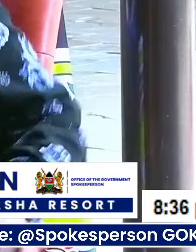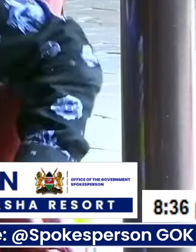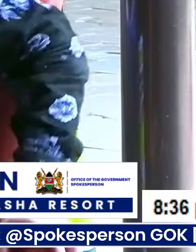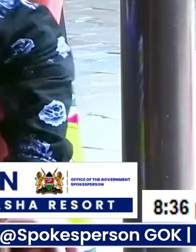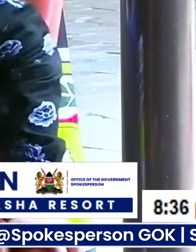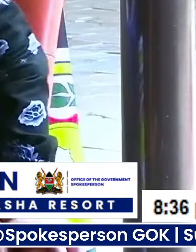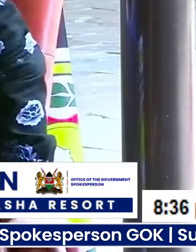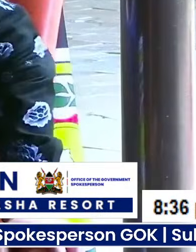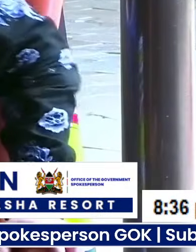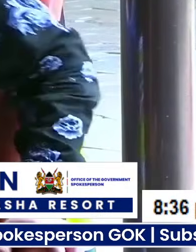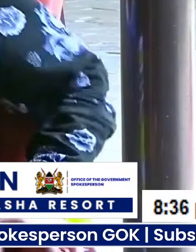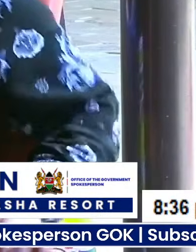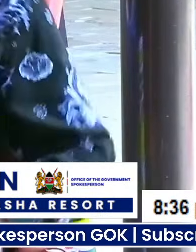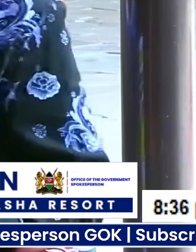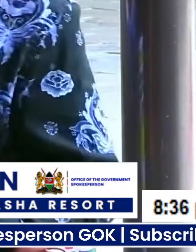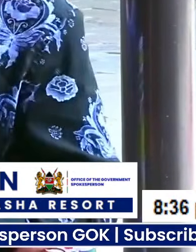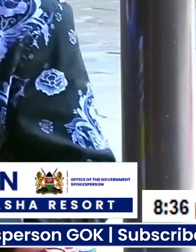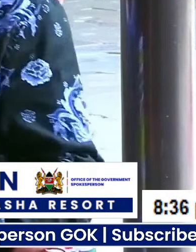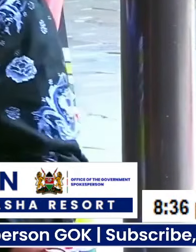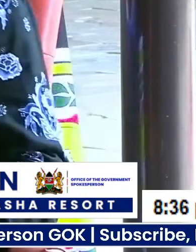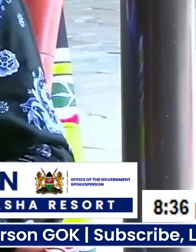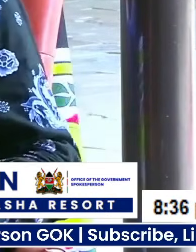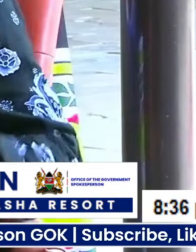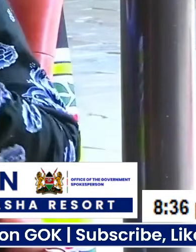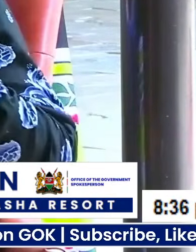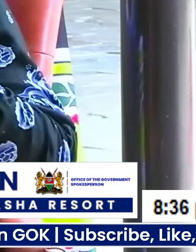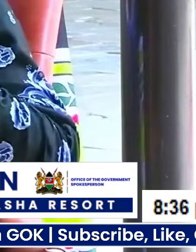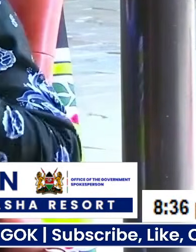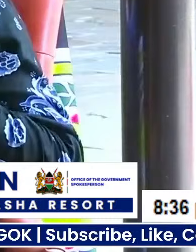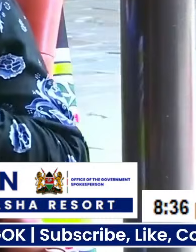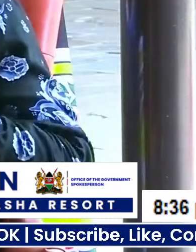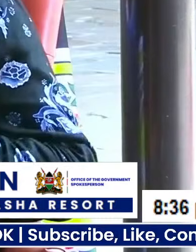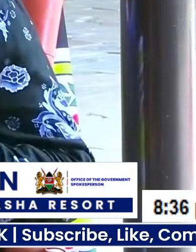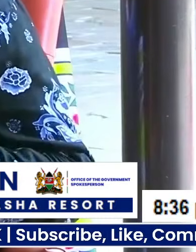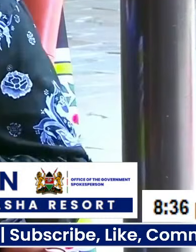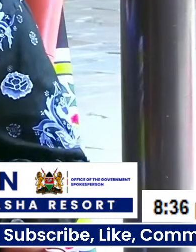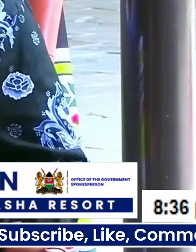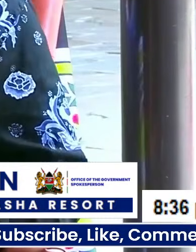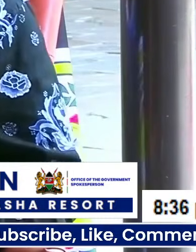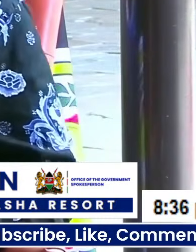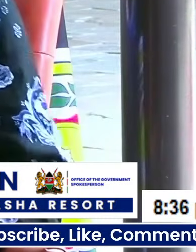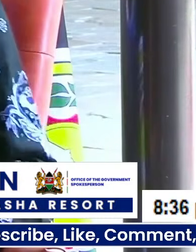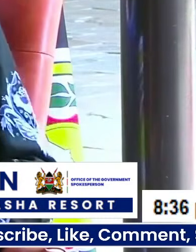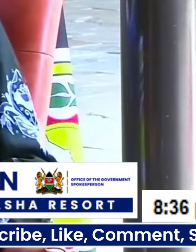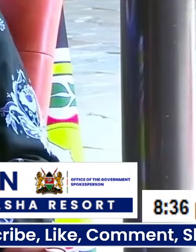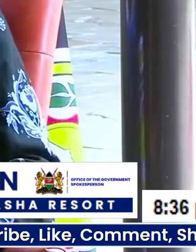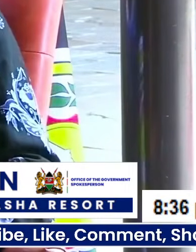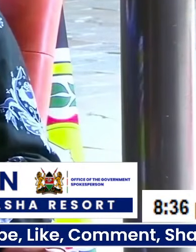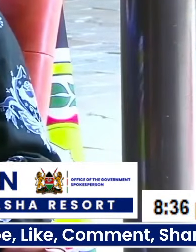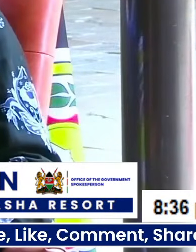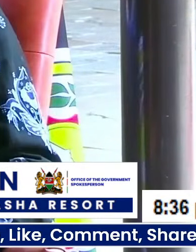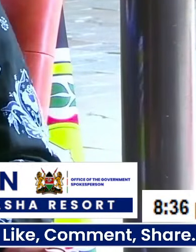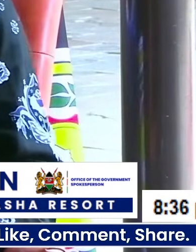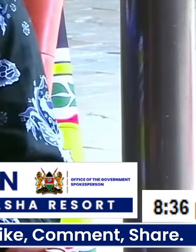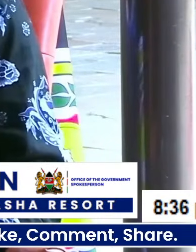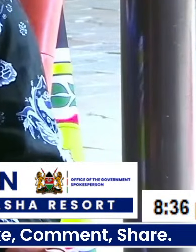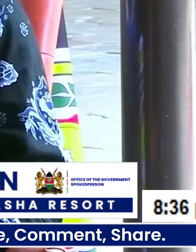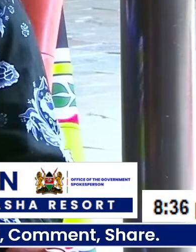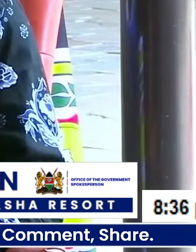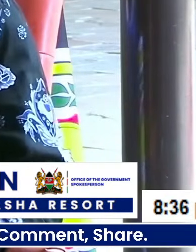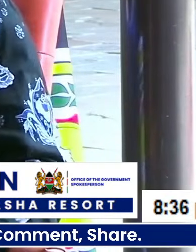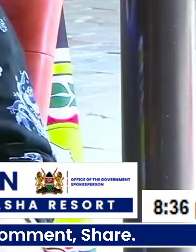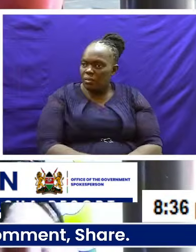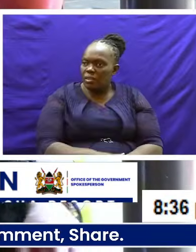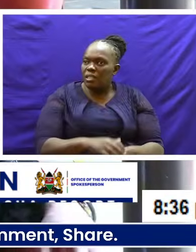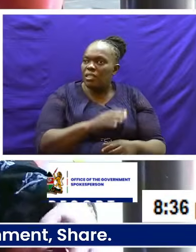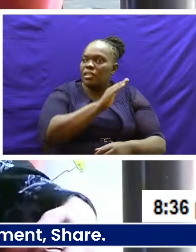Welcome back to Sema na Spox Bonga na Gava. Tunaendelea kubonga hapa tukiwa Lake Naivasha Resort. This is a very